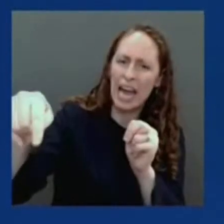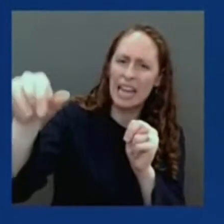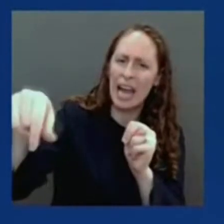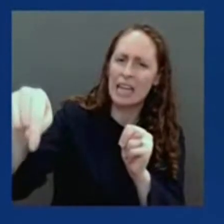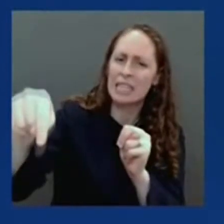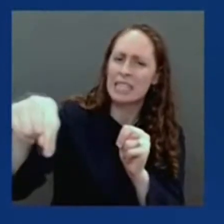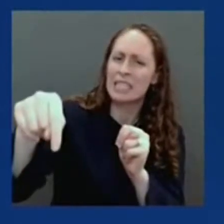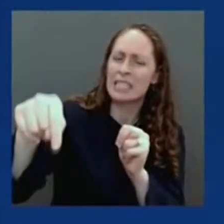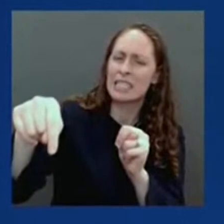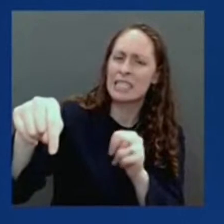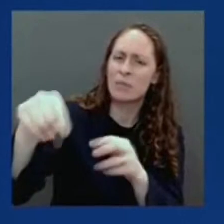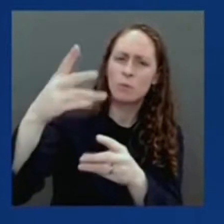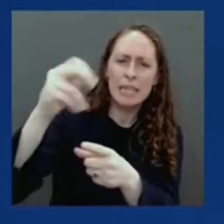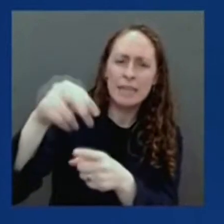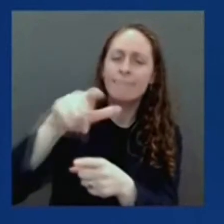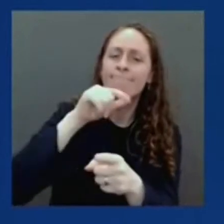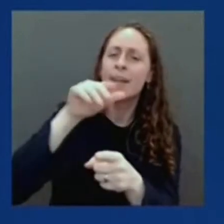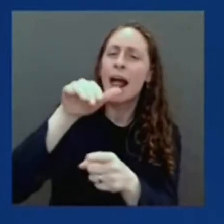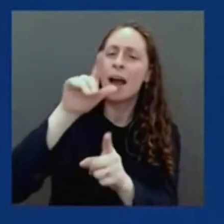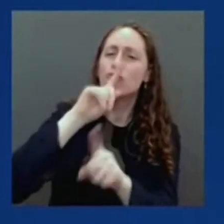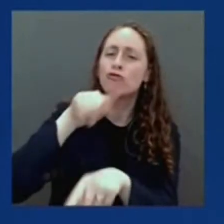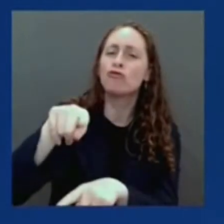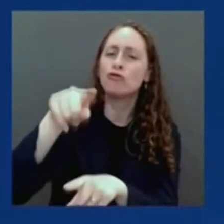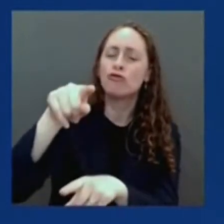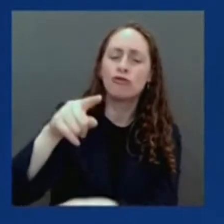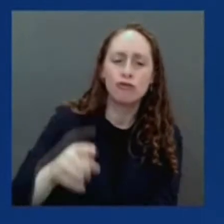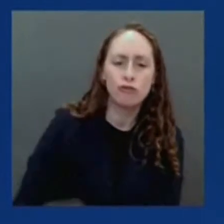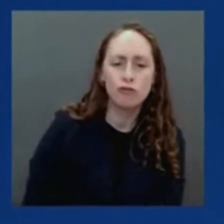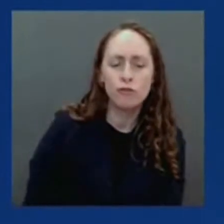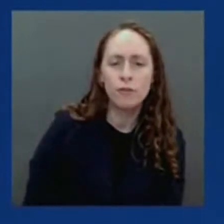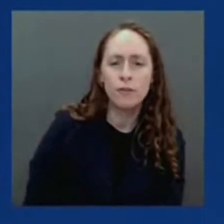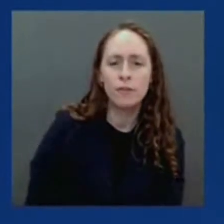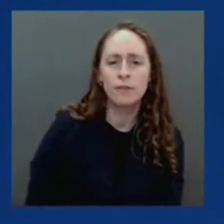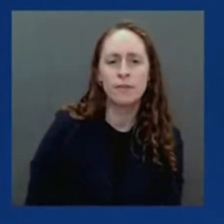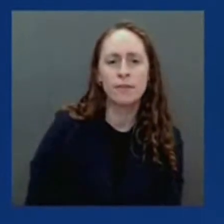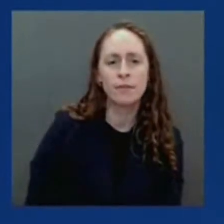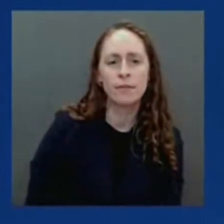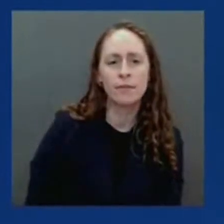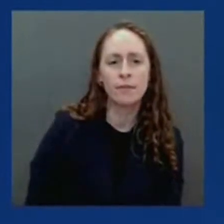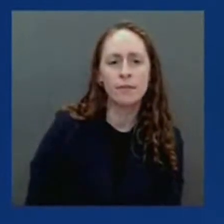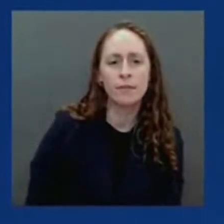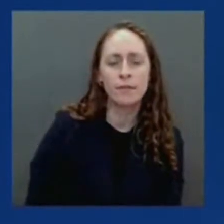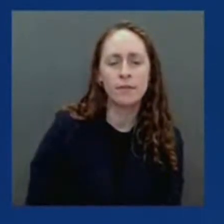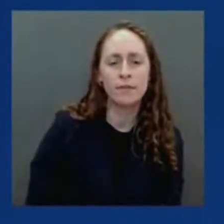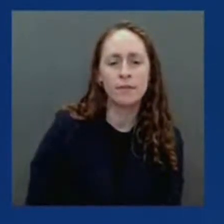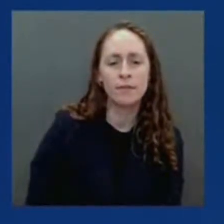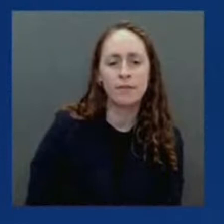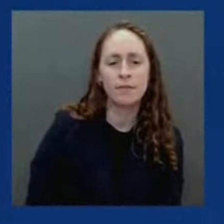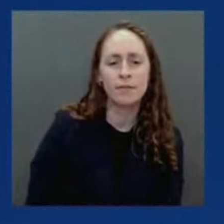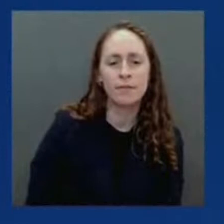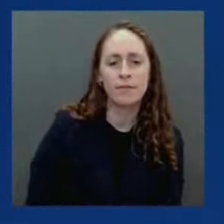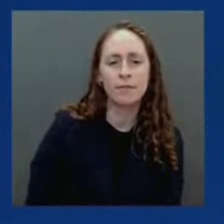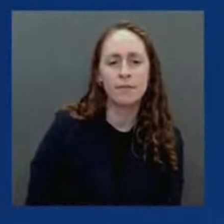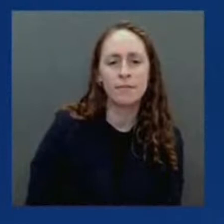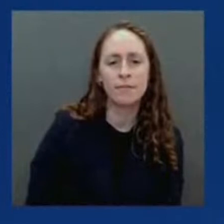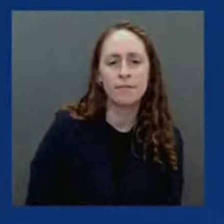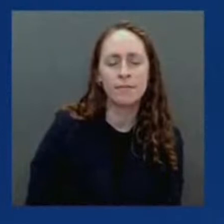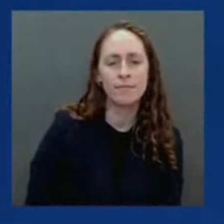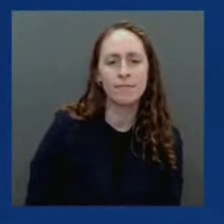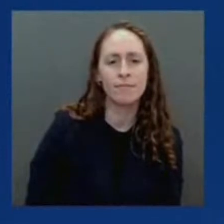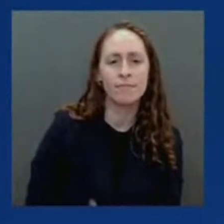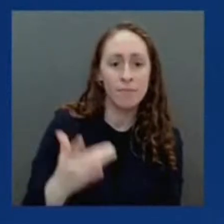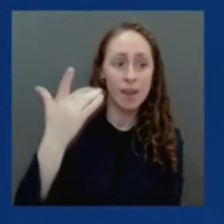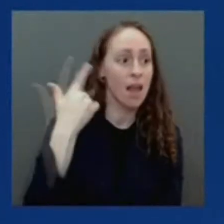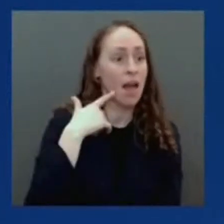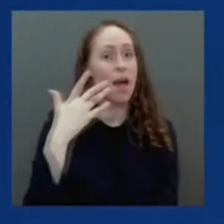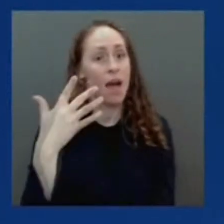bit like, they're Charlie Brown in football here, where it's, get vaccinated, and no, now you need to get a booster. But even if you're vaccinated and boosted, you still need to